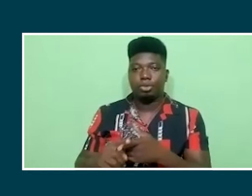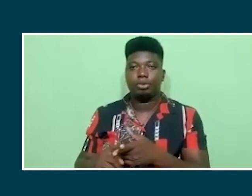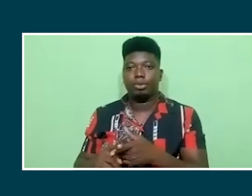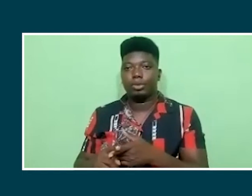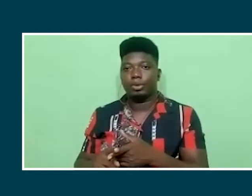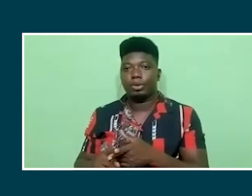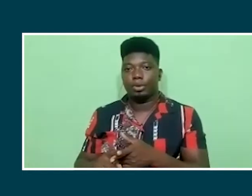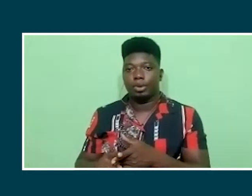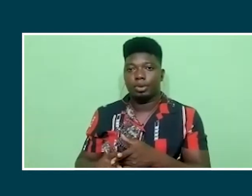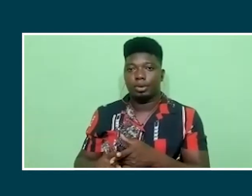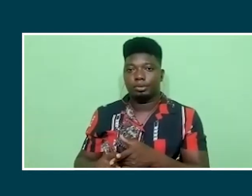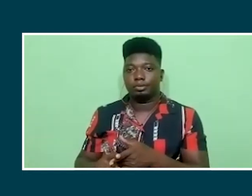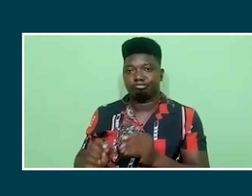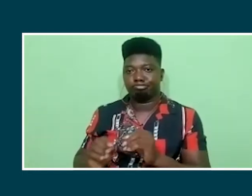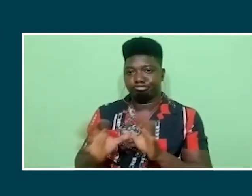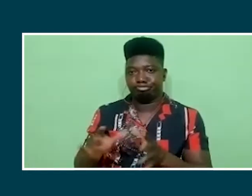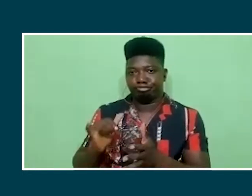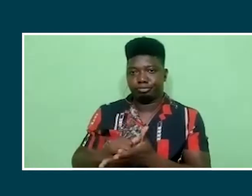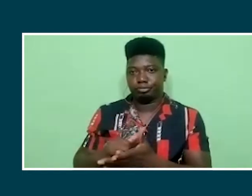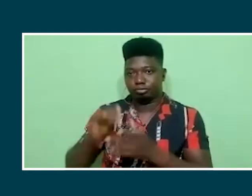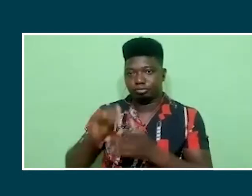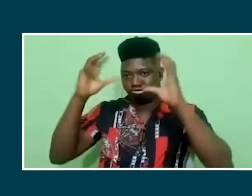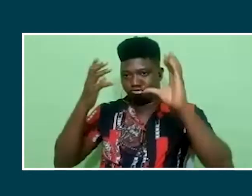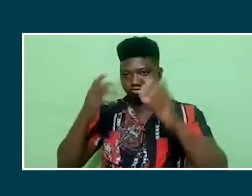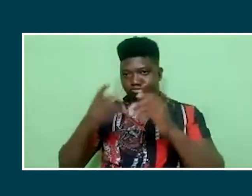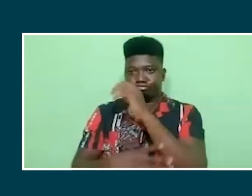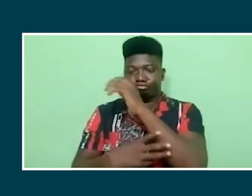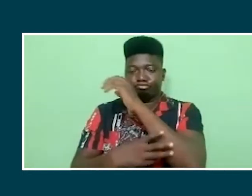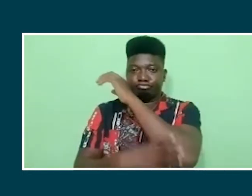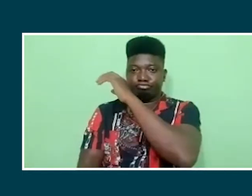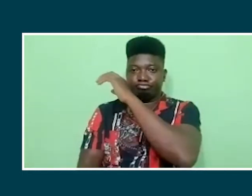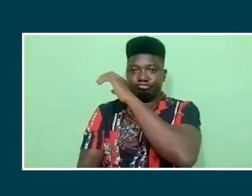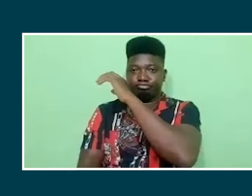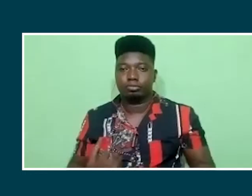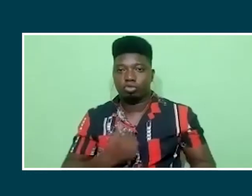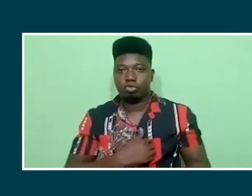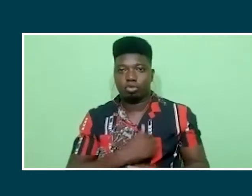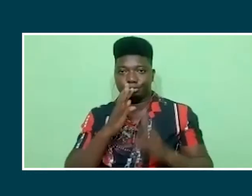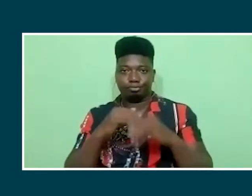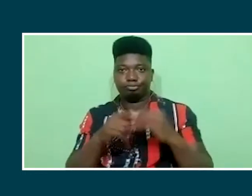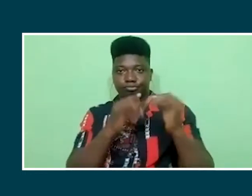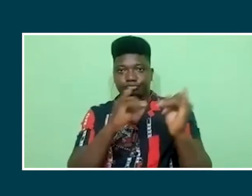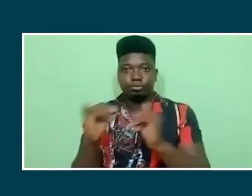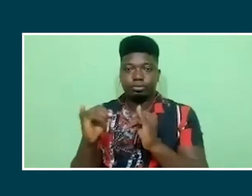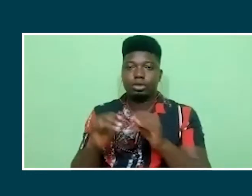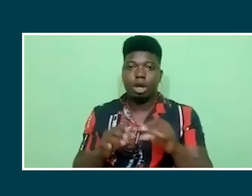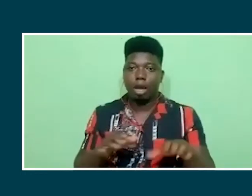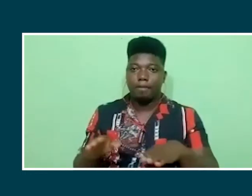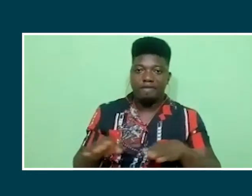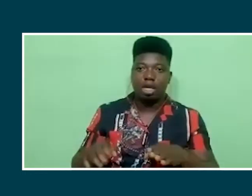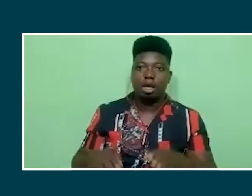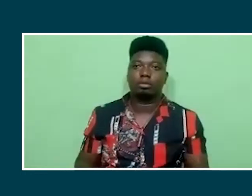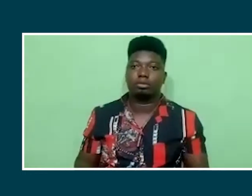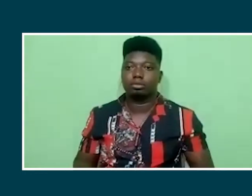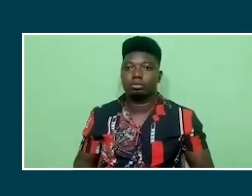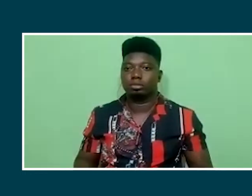that violence and poverty and oppression is happening. So we can talk about these individual behaviors and micro stuff. It matters. I should